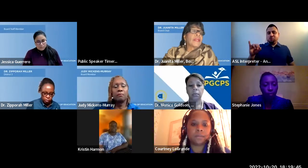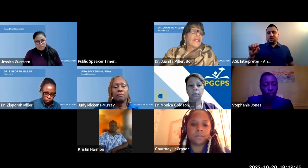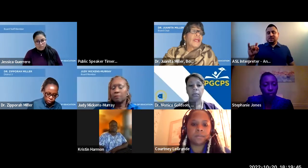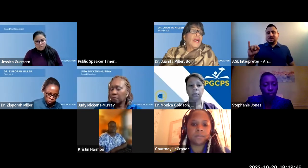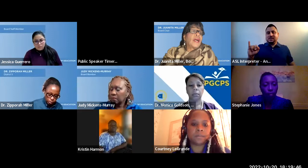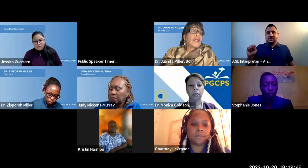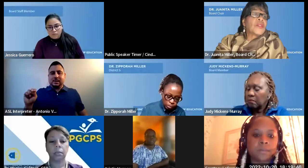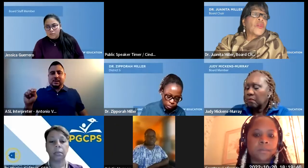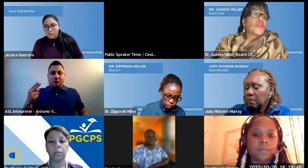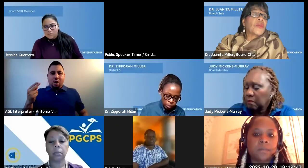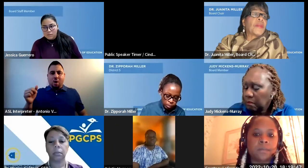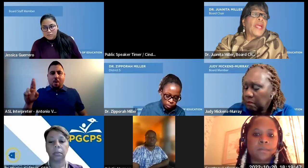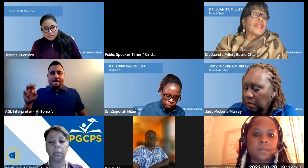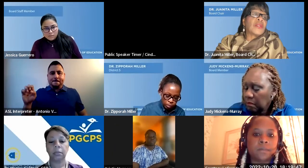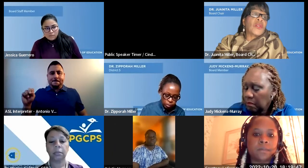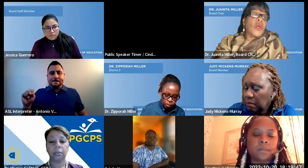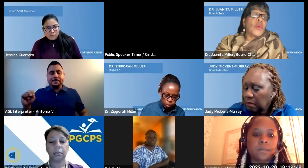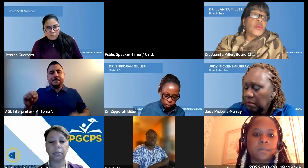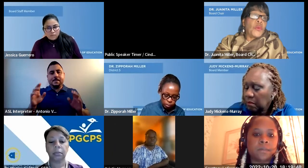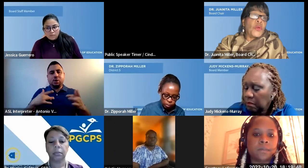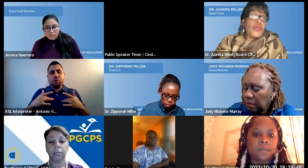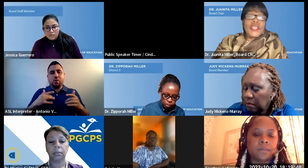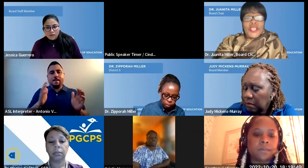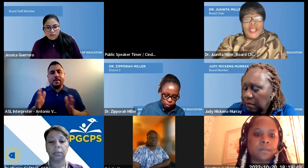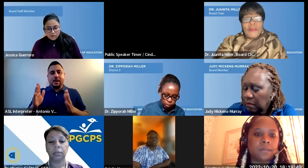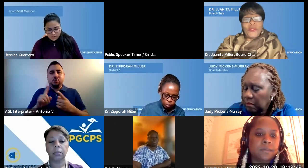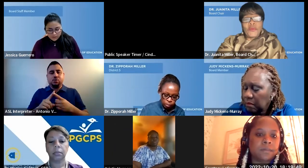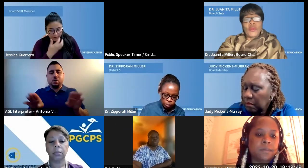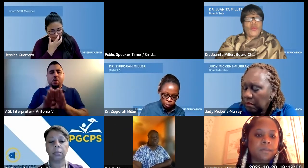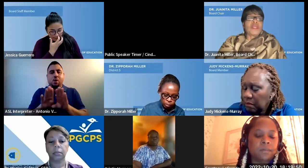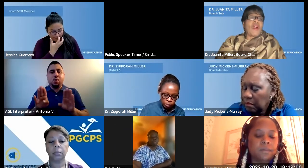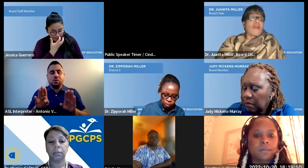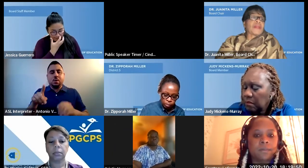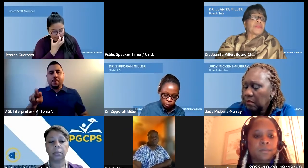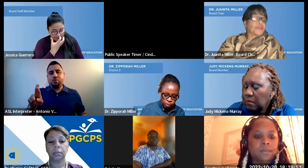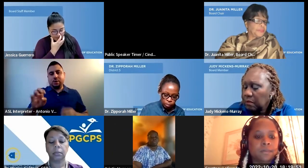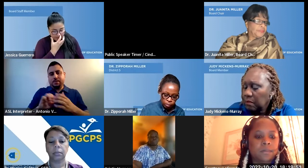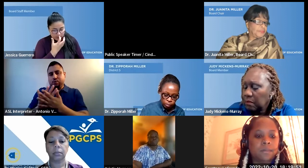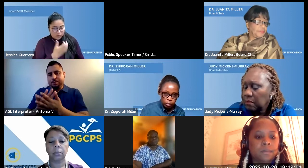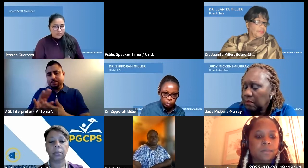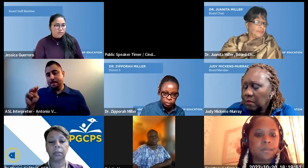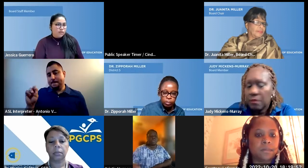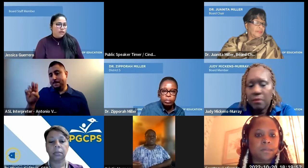Harmon. Concerns for the plans to close Pointer Ridge Elementary School. Ms. Harmon.